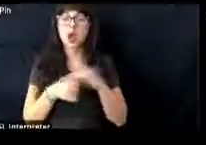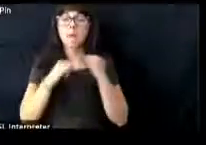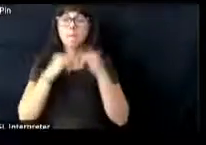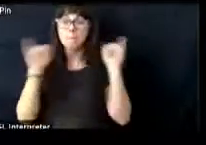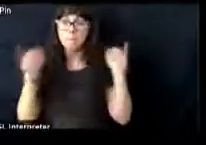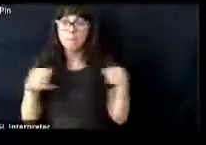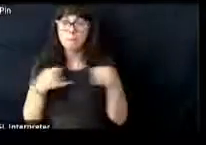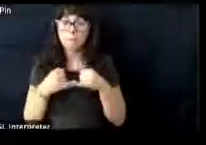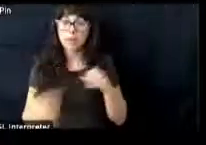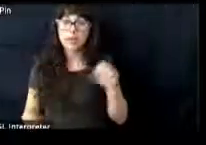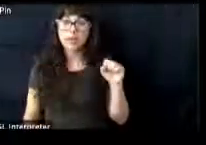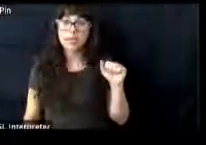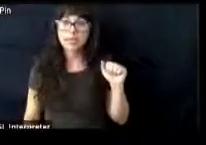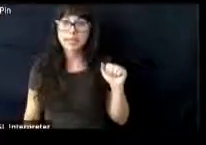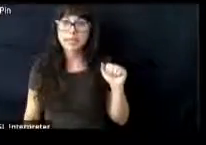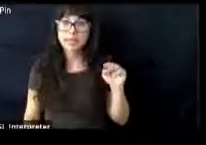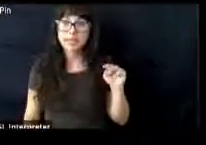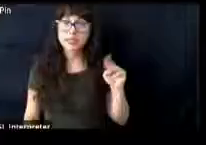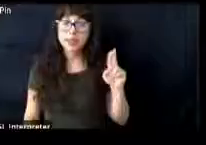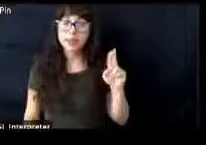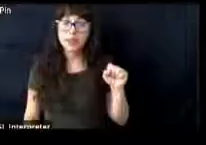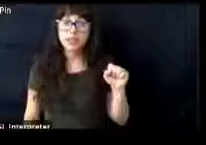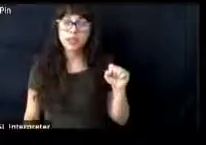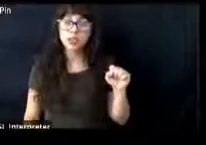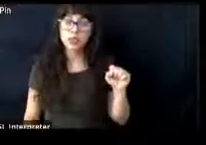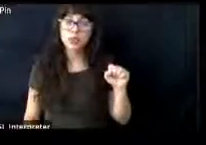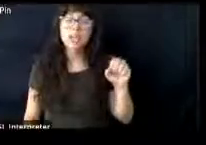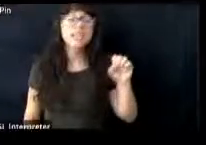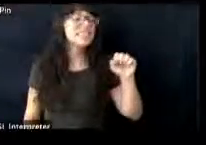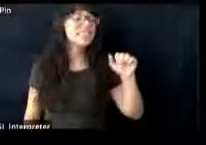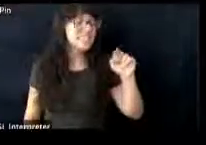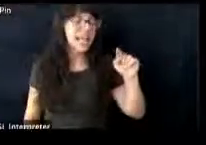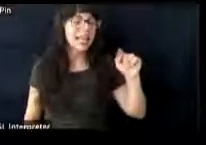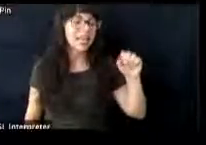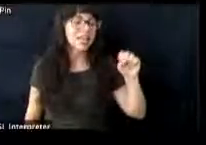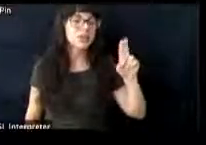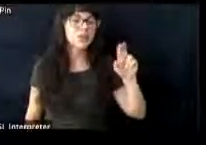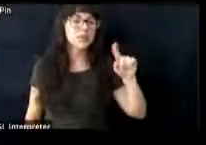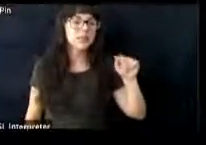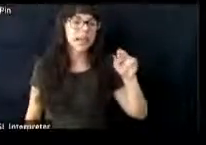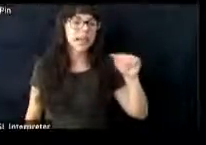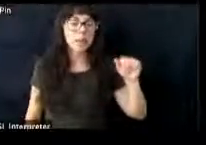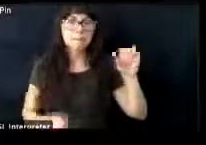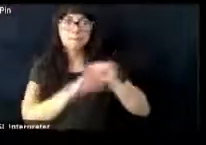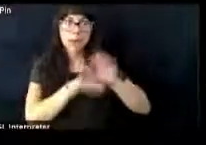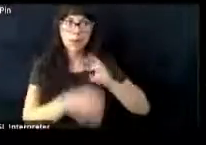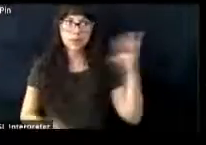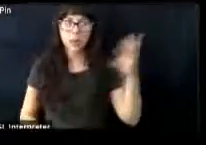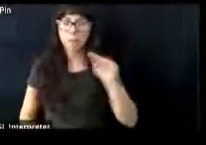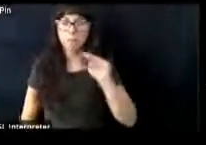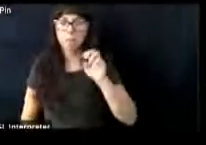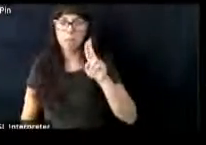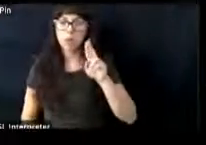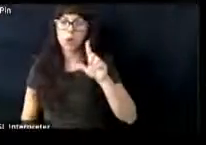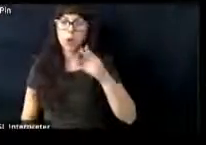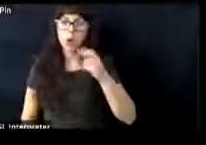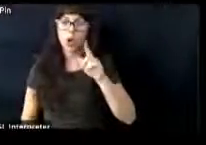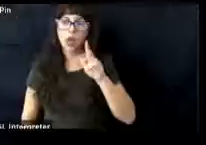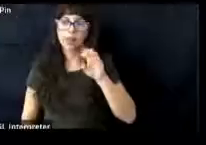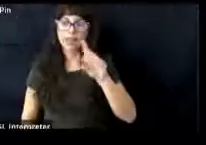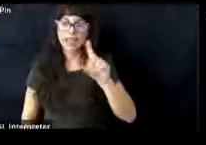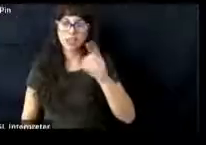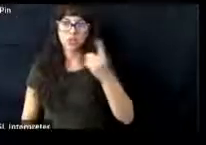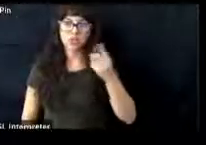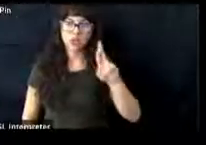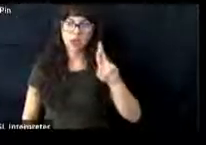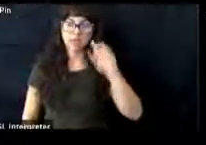Santa Susana Mountains to the north and west, the Mulholland Drive to the south, and the San